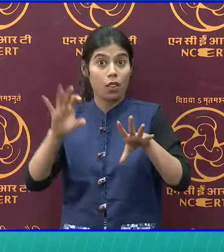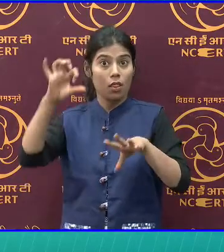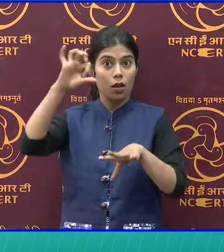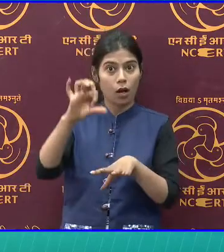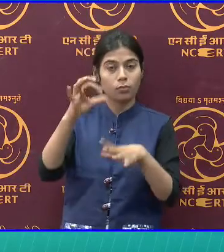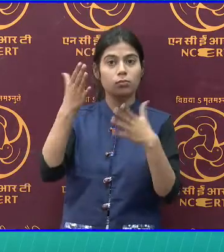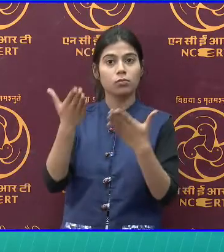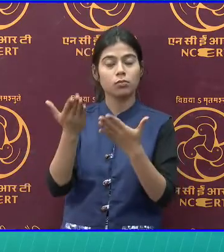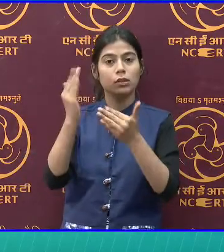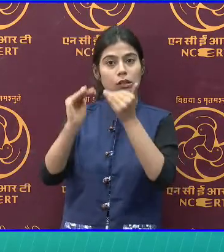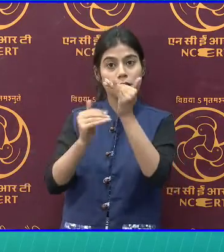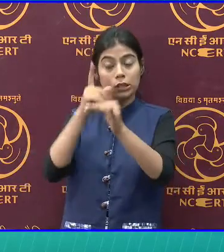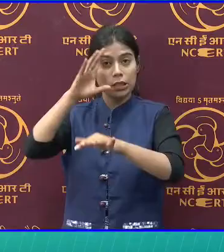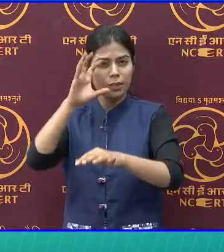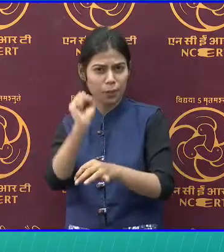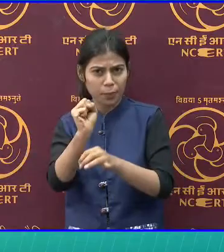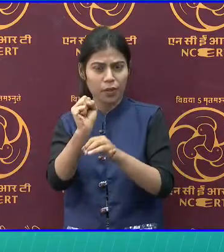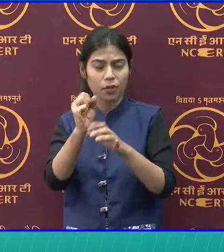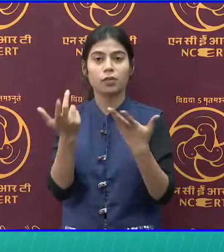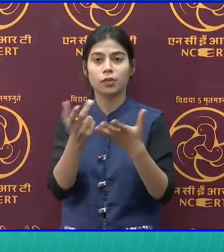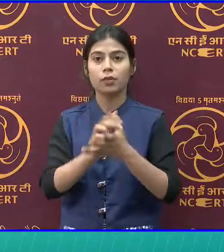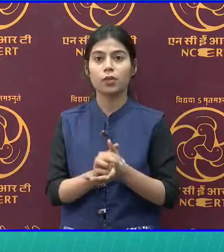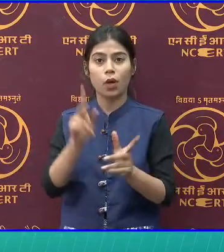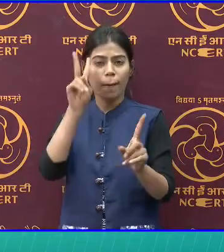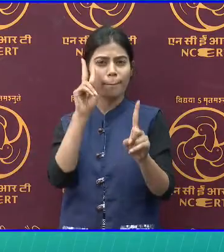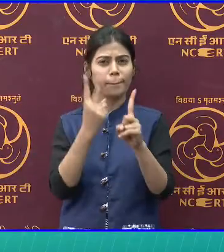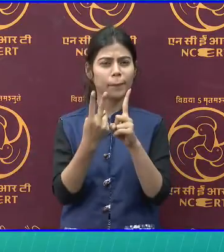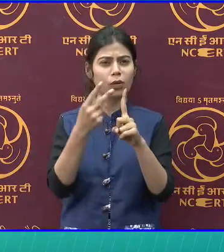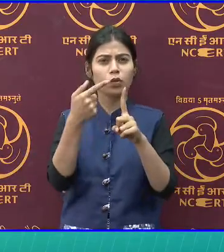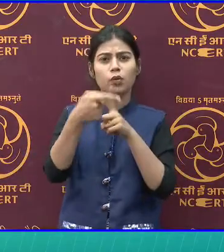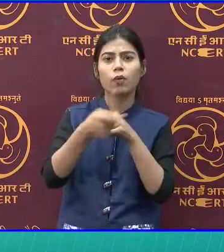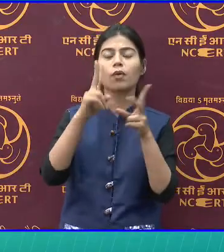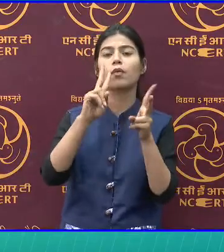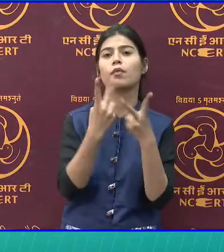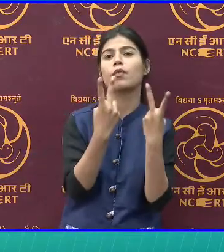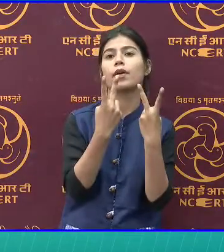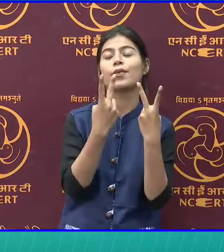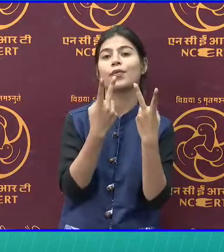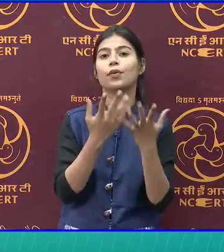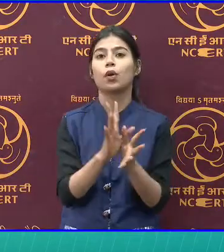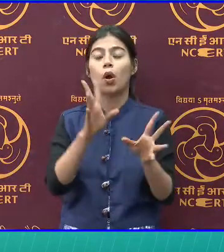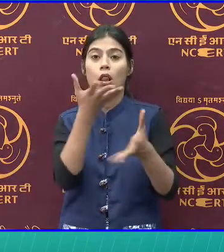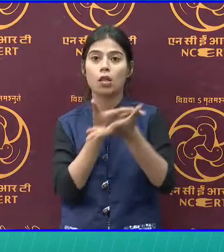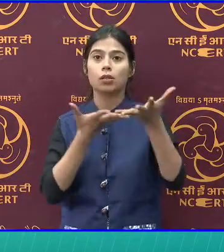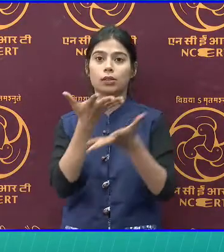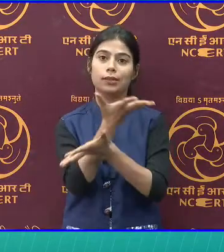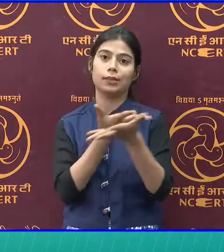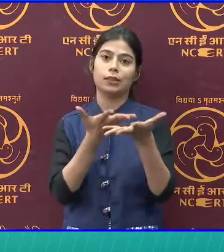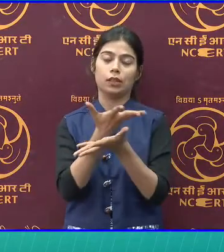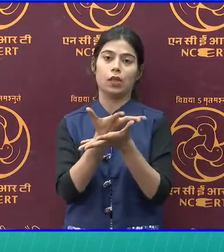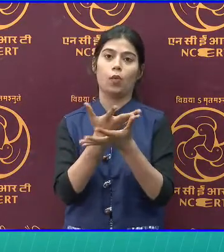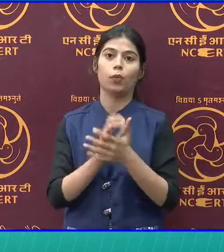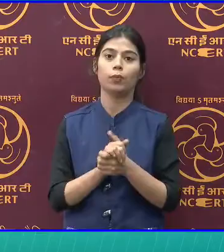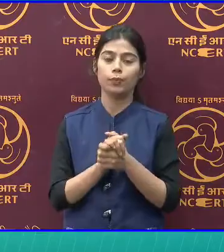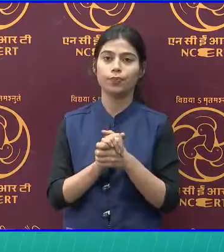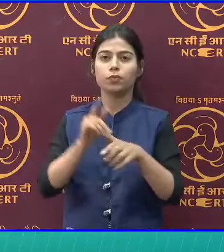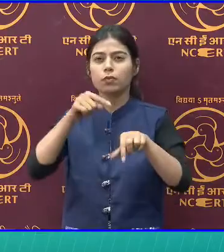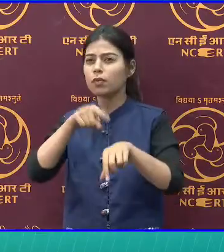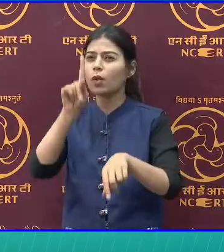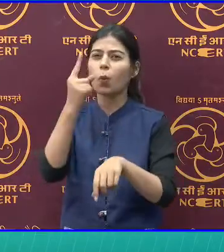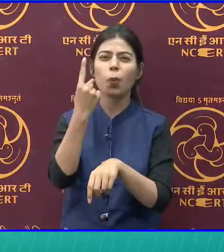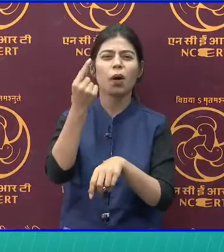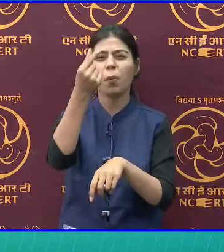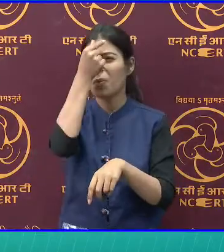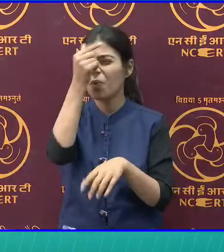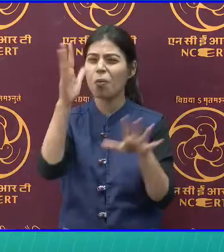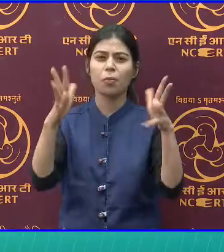actually. So keeping in this view, this book has been using this interdisciplinary approach. We will discuss more about this approach. So the first issue that we